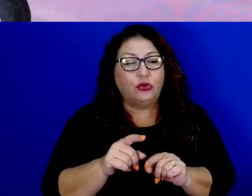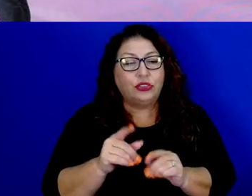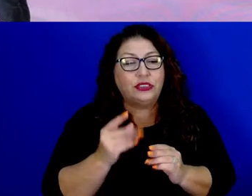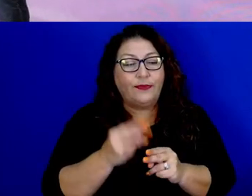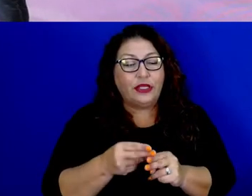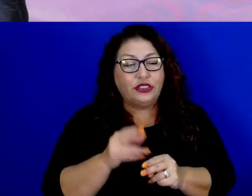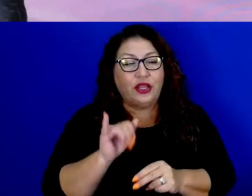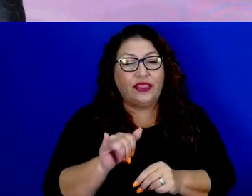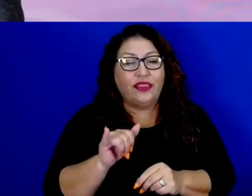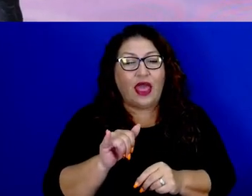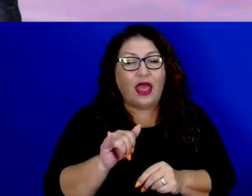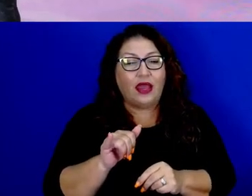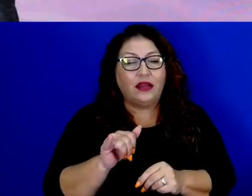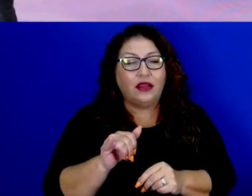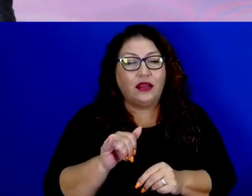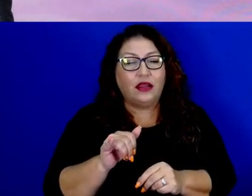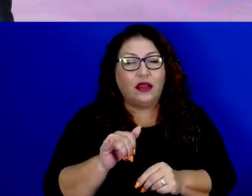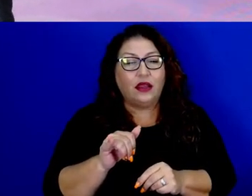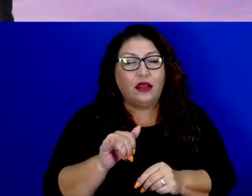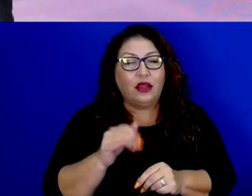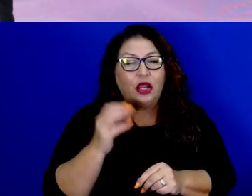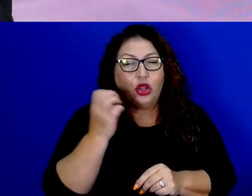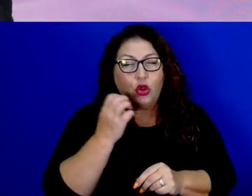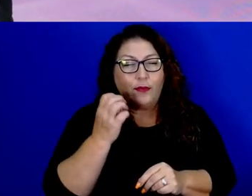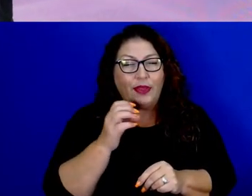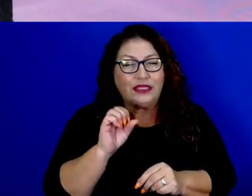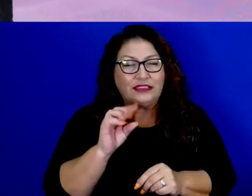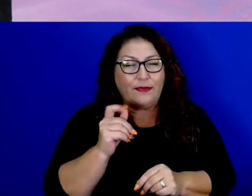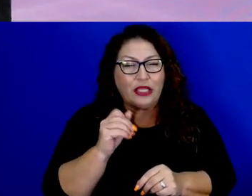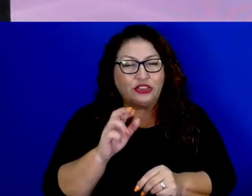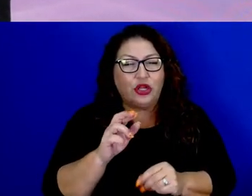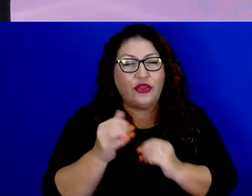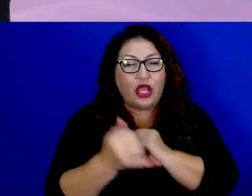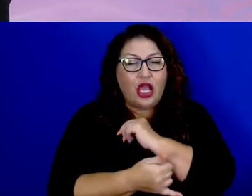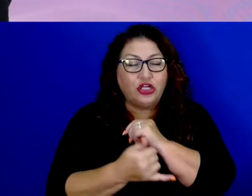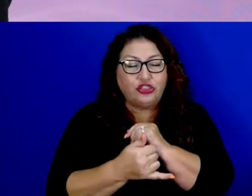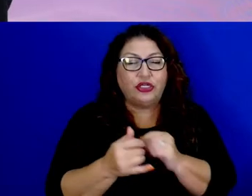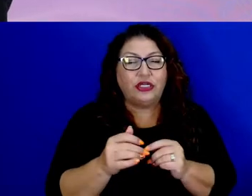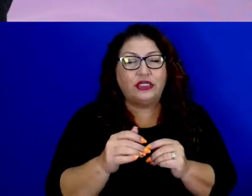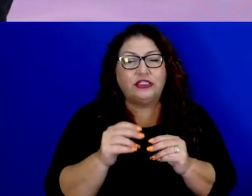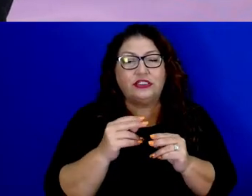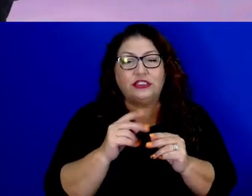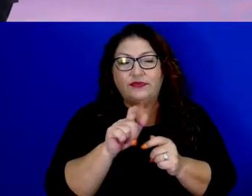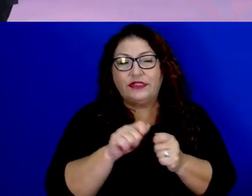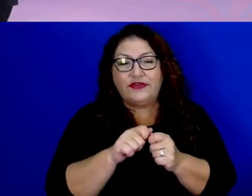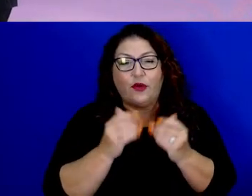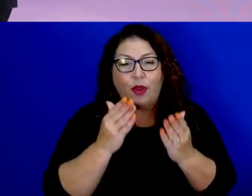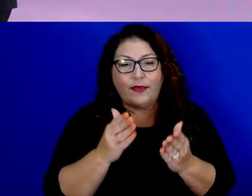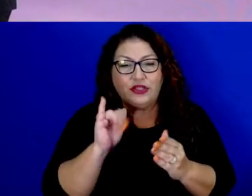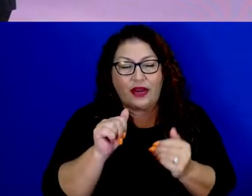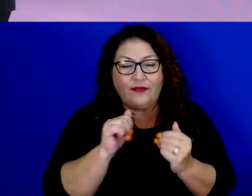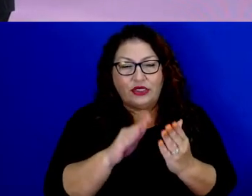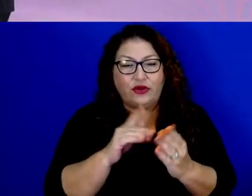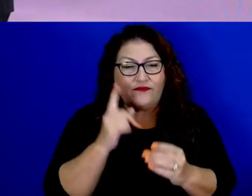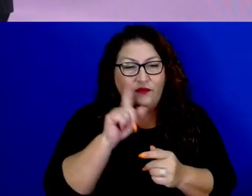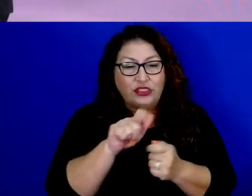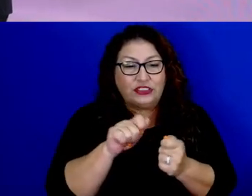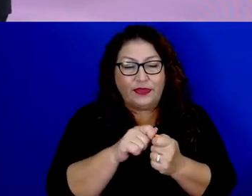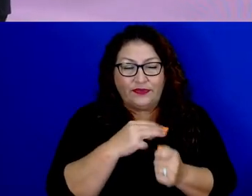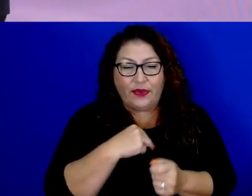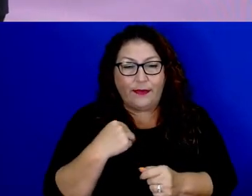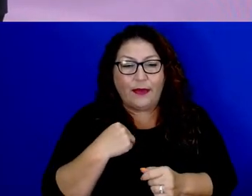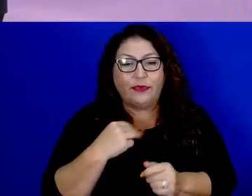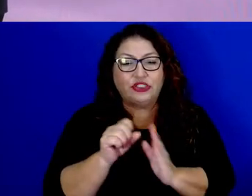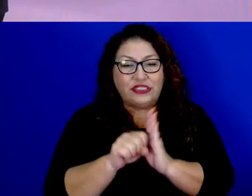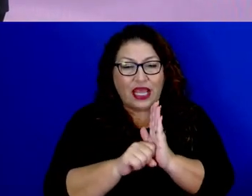of the European semester, the country-specific recommendations that have been addressed to specific member states related to gender